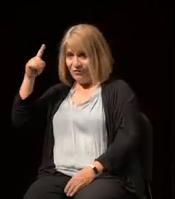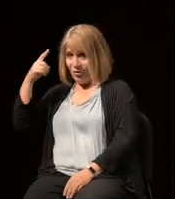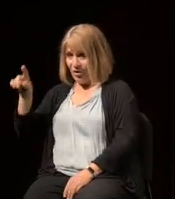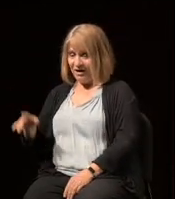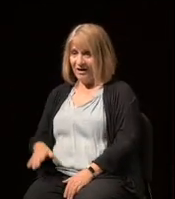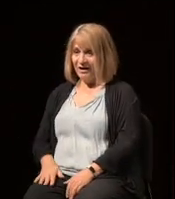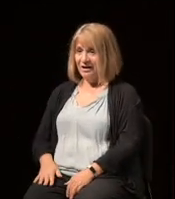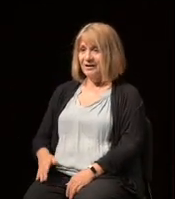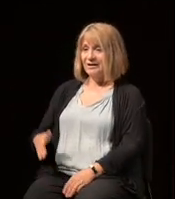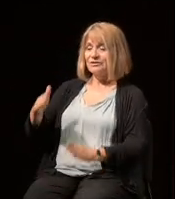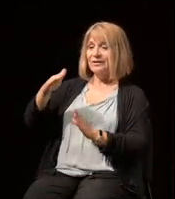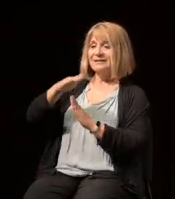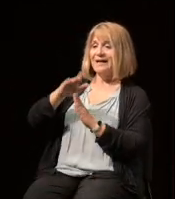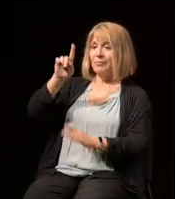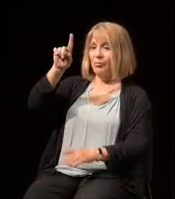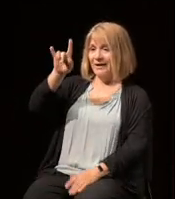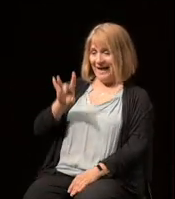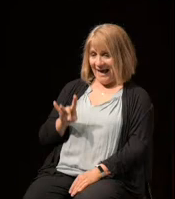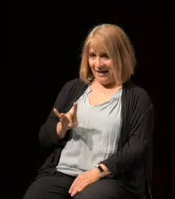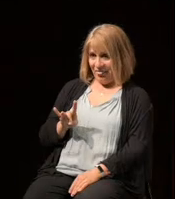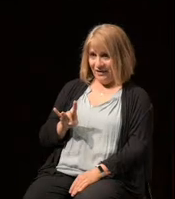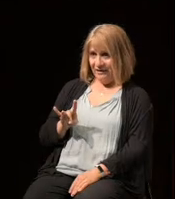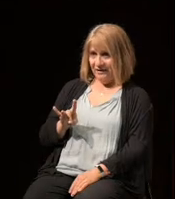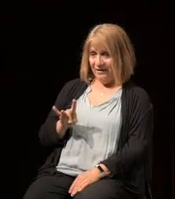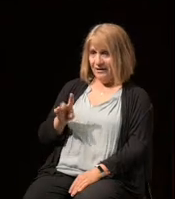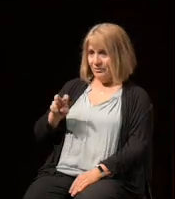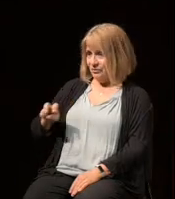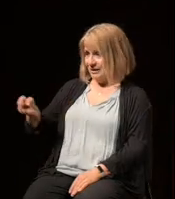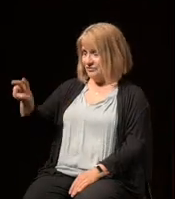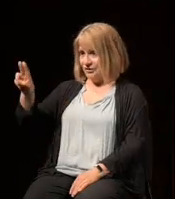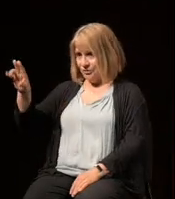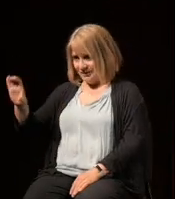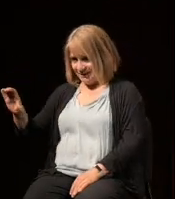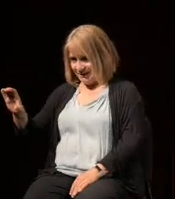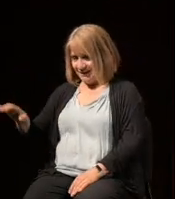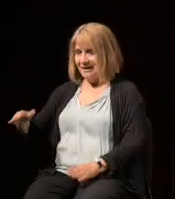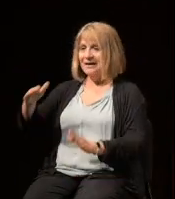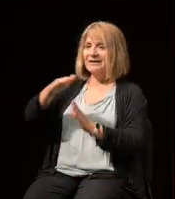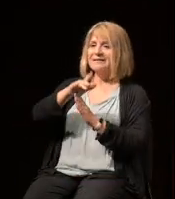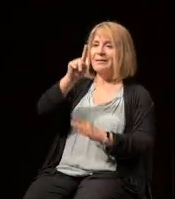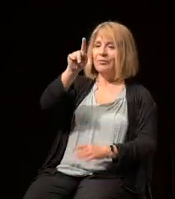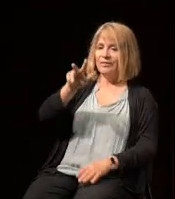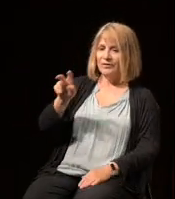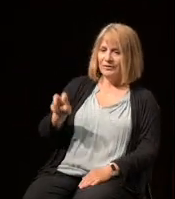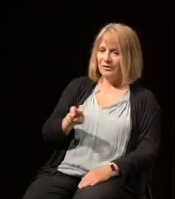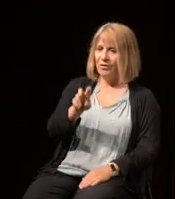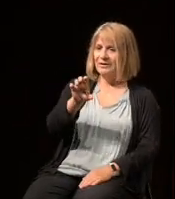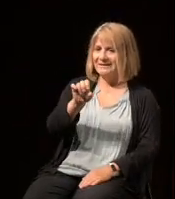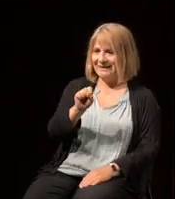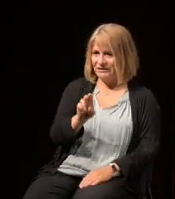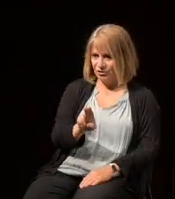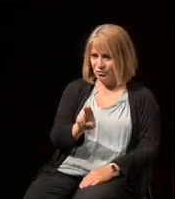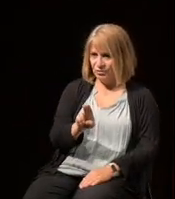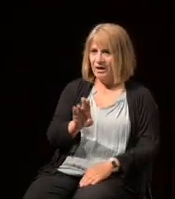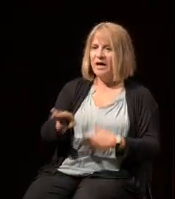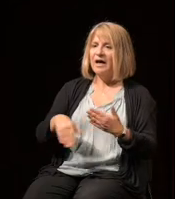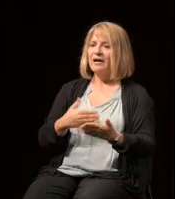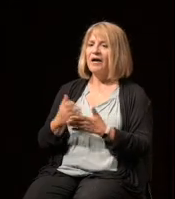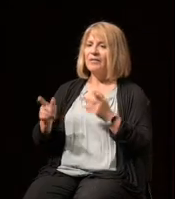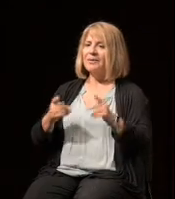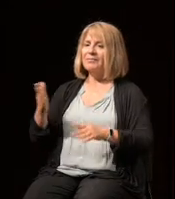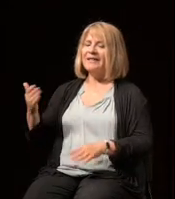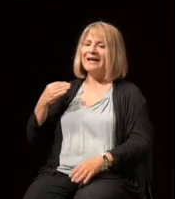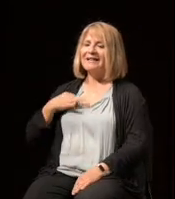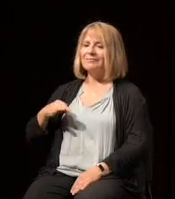the top 1/8 would go to the UC, the top 1/3 would go to CSU, and all those who had the ability to